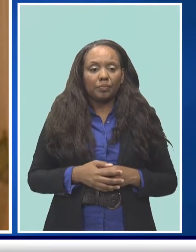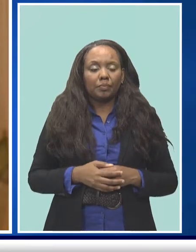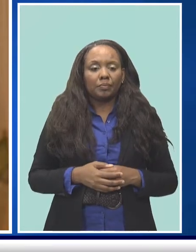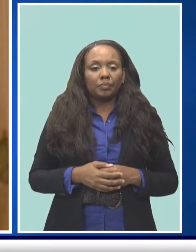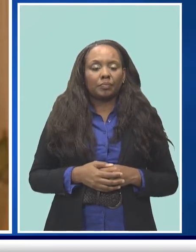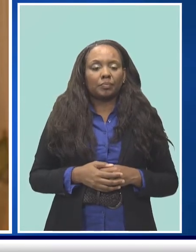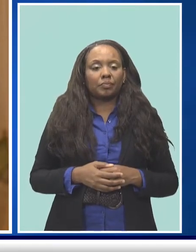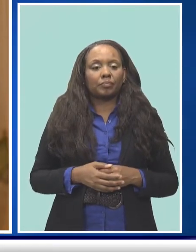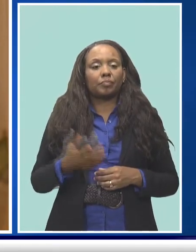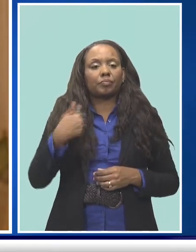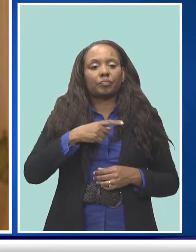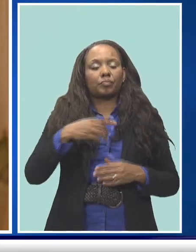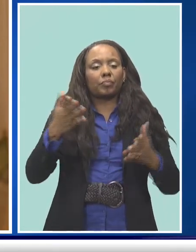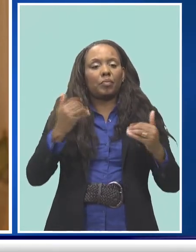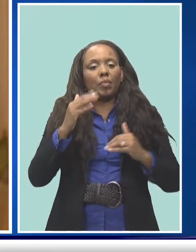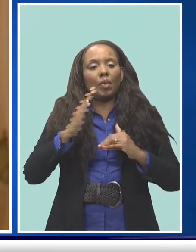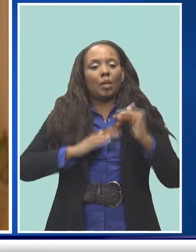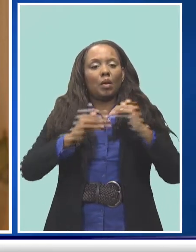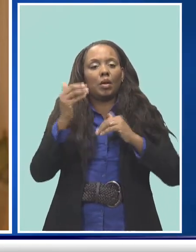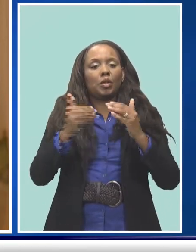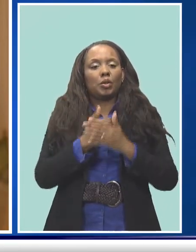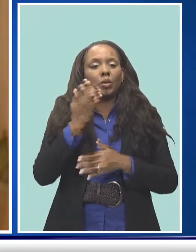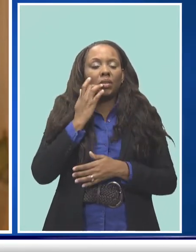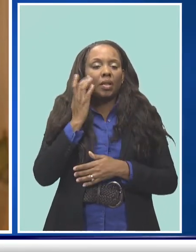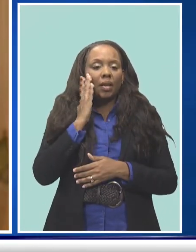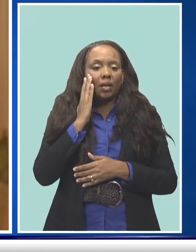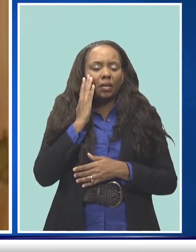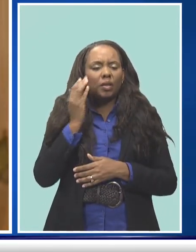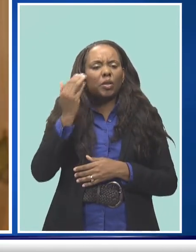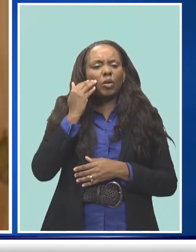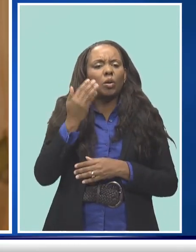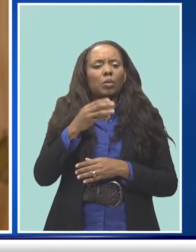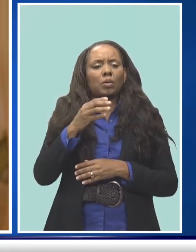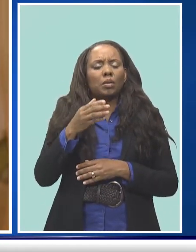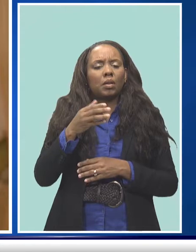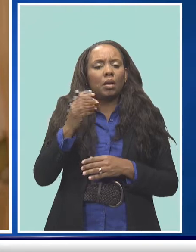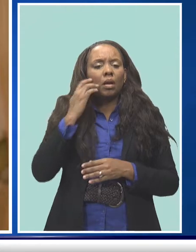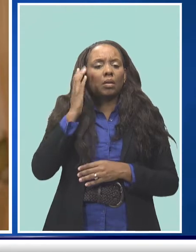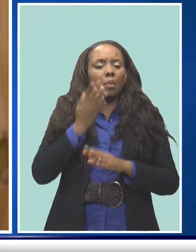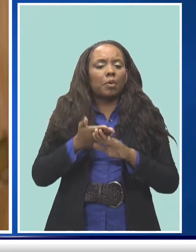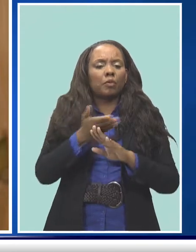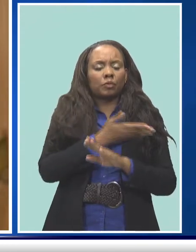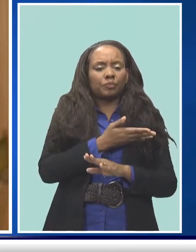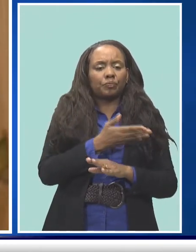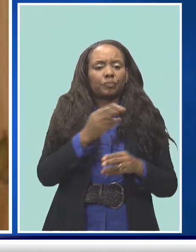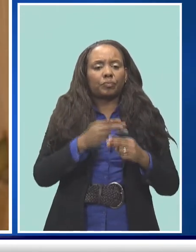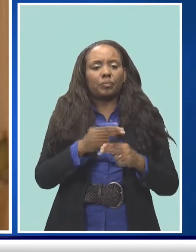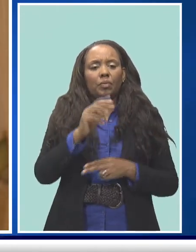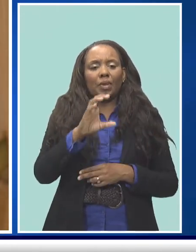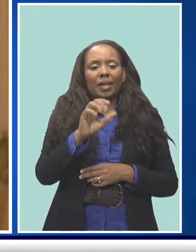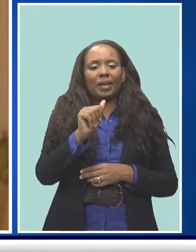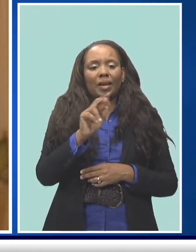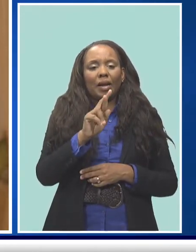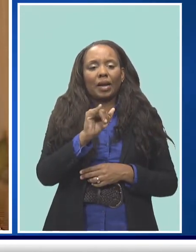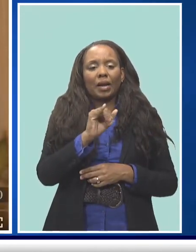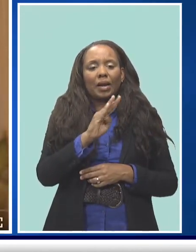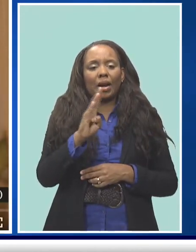new hotel on the Caribbean site, Indigo, and they too are in the final stages of their regulatory process, and that